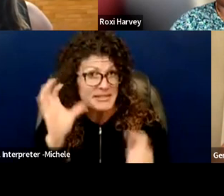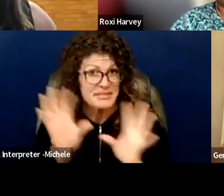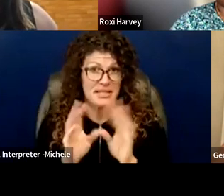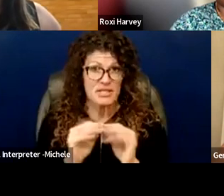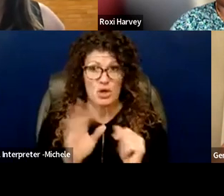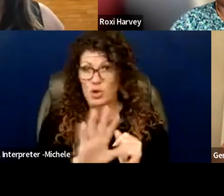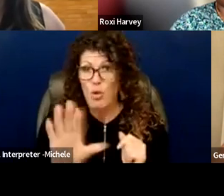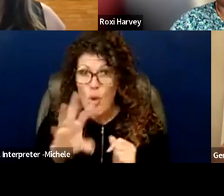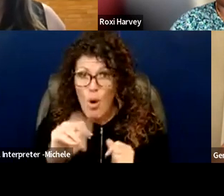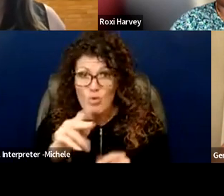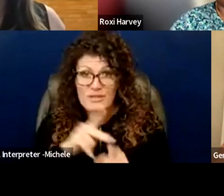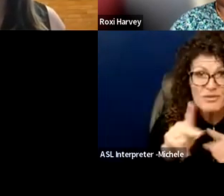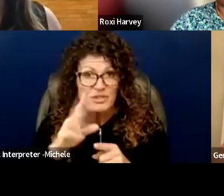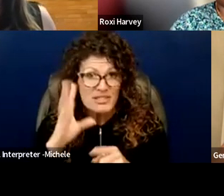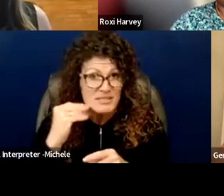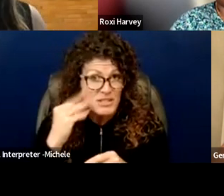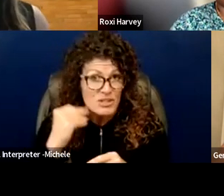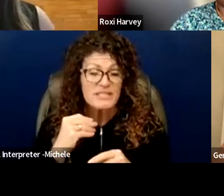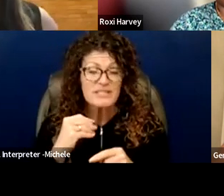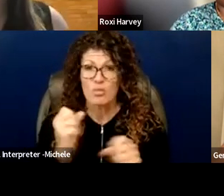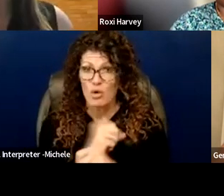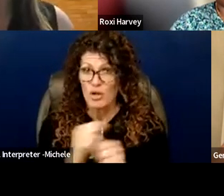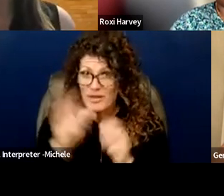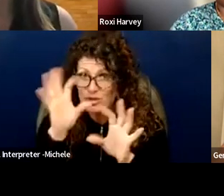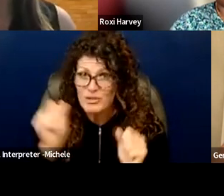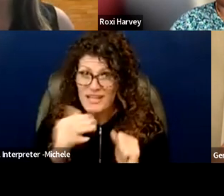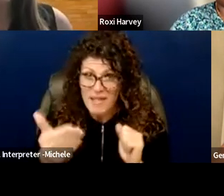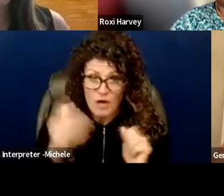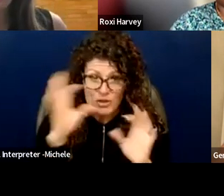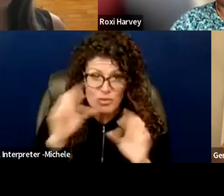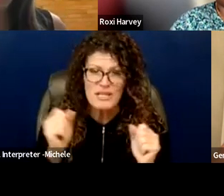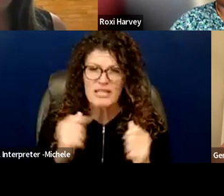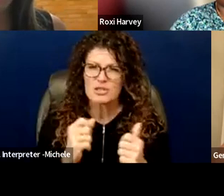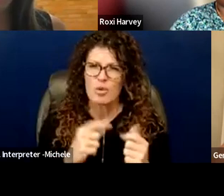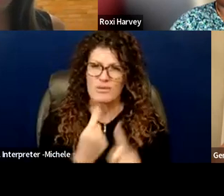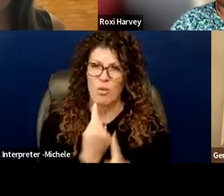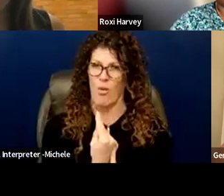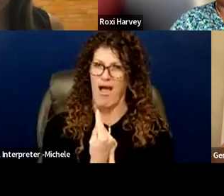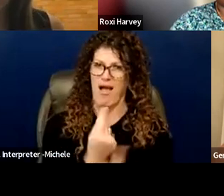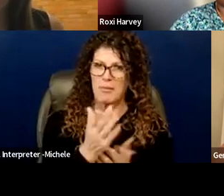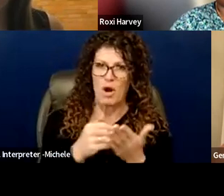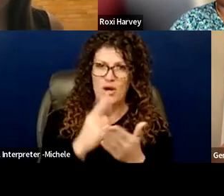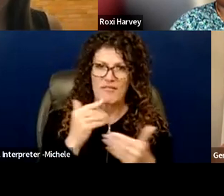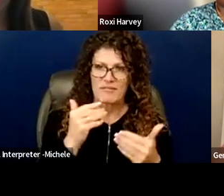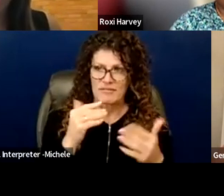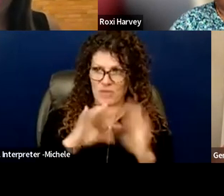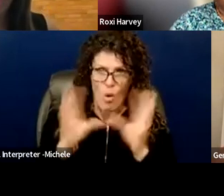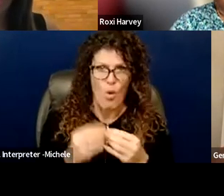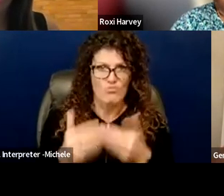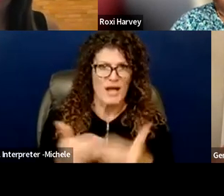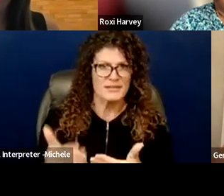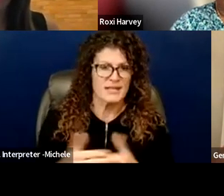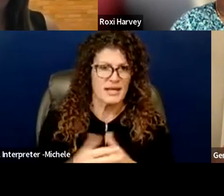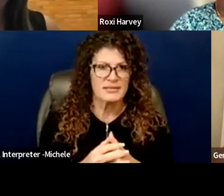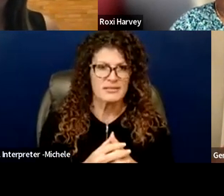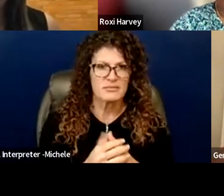own professional experience, working with superintendents, hiring superintendents. So we really would underline that this